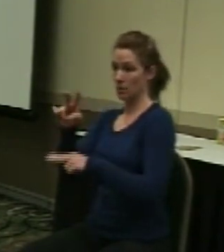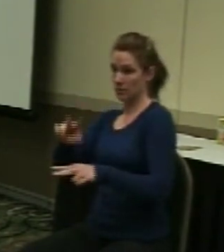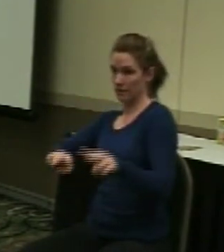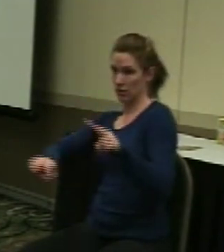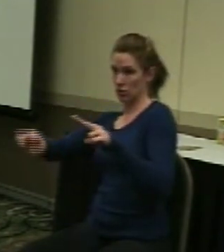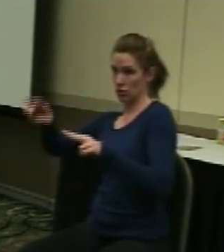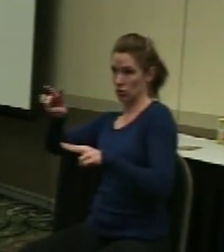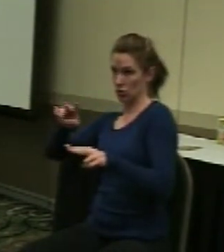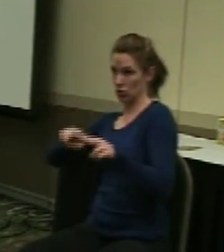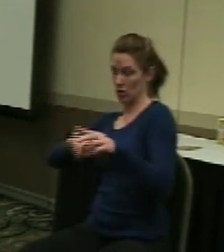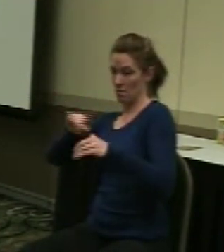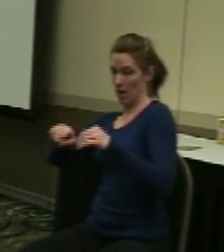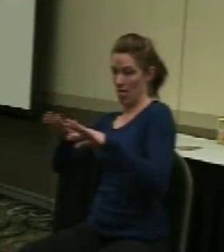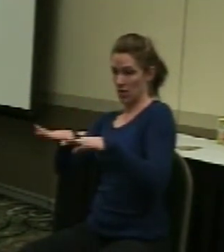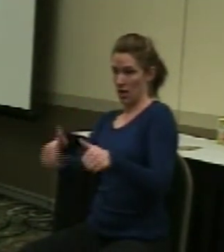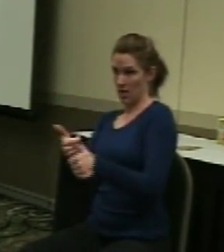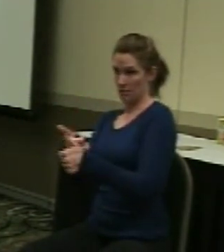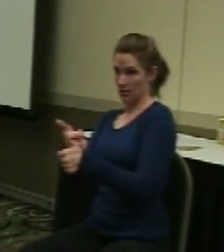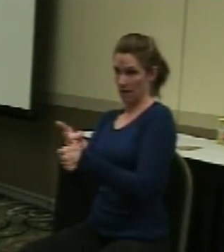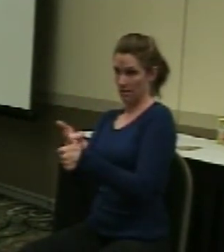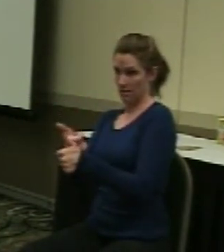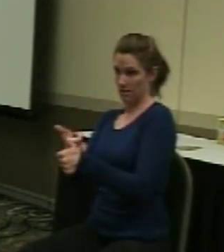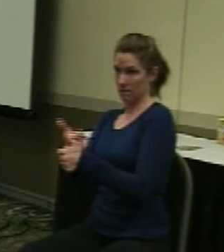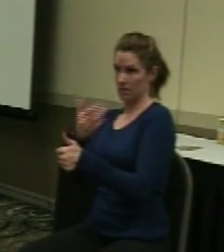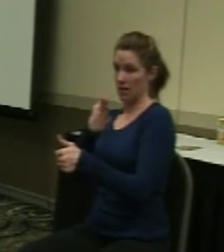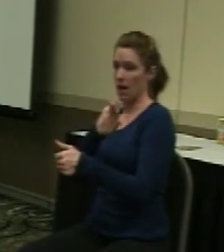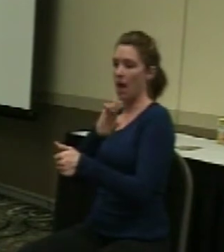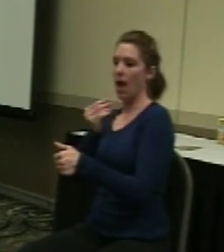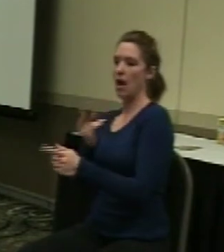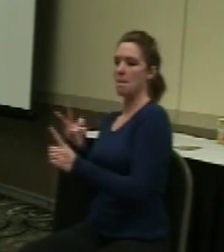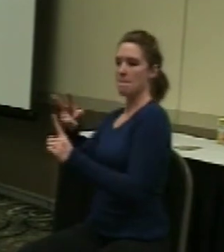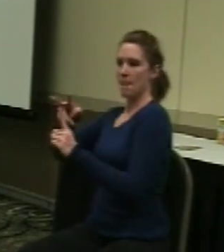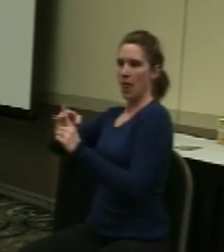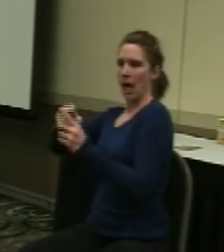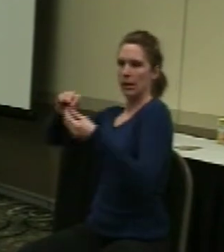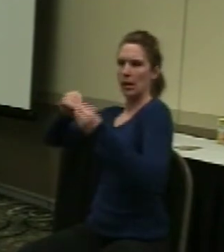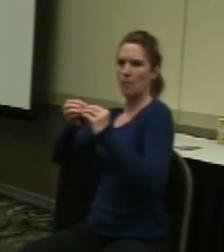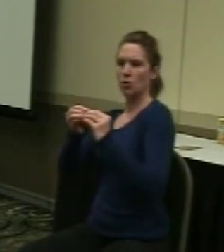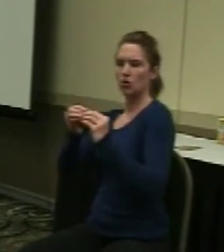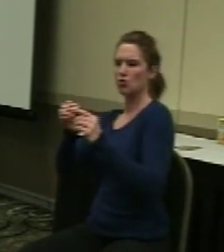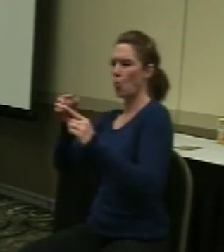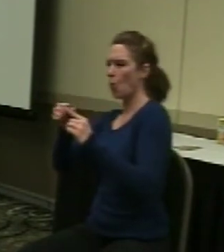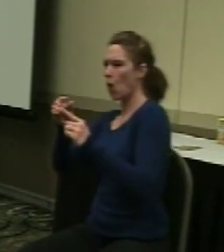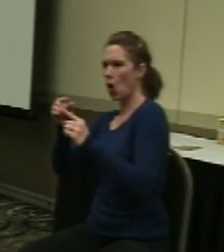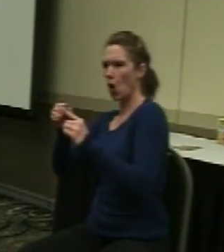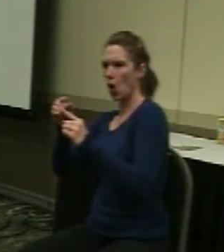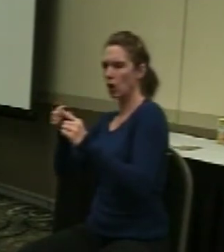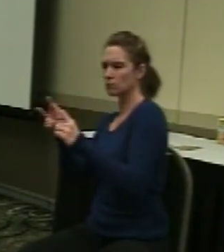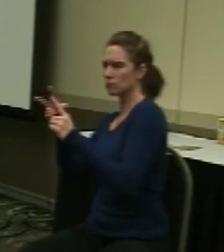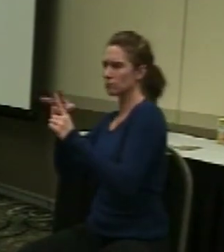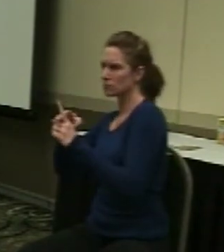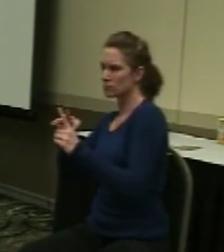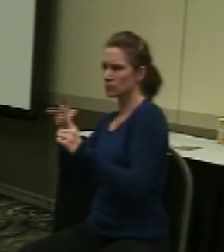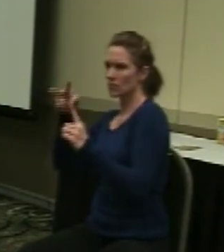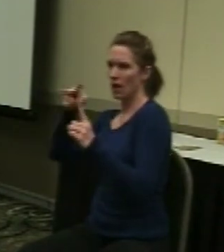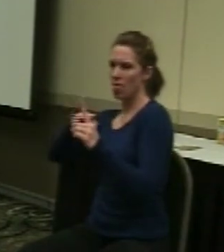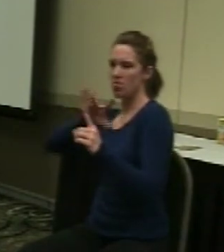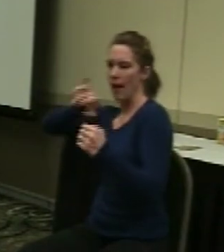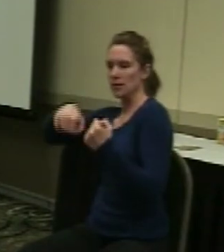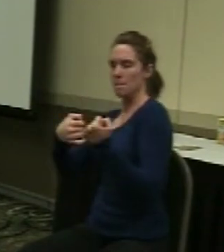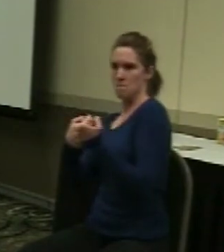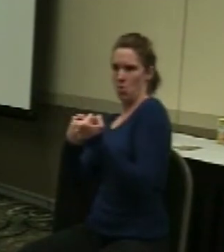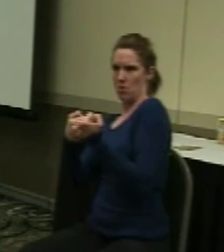observations about the child, and we are putting numbers or words that back up what we're